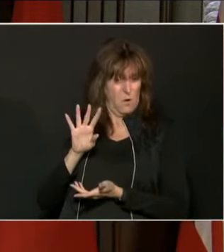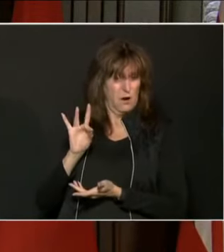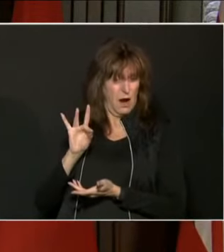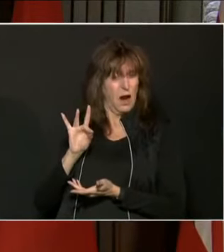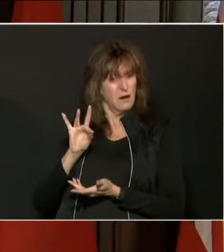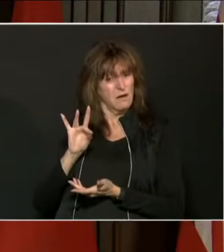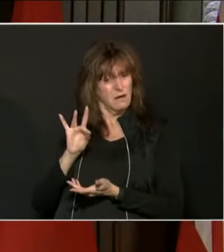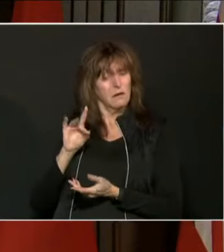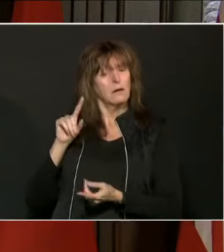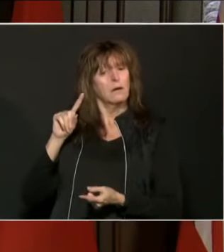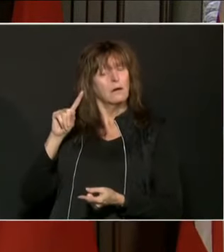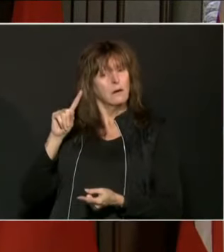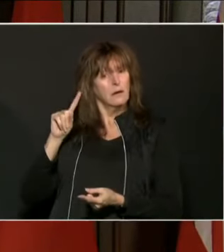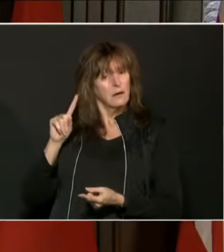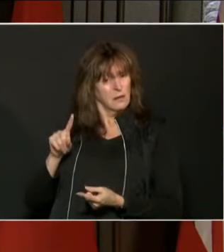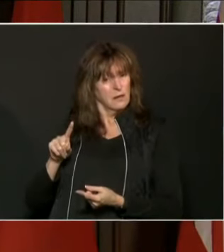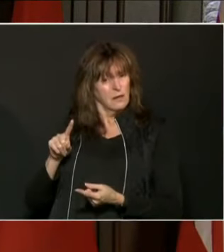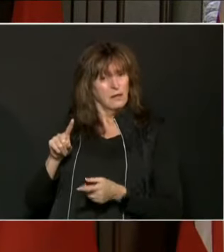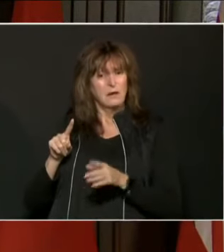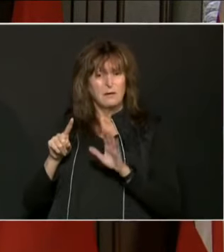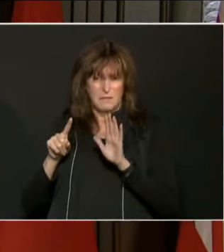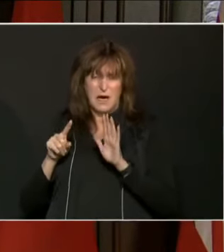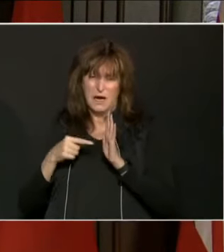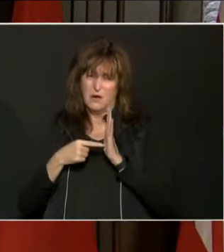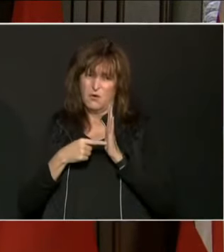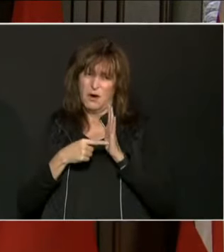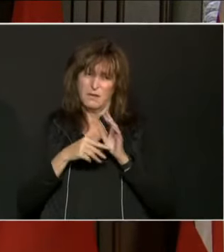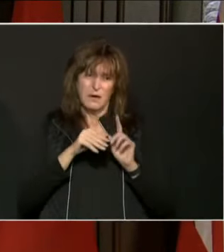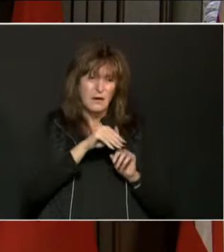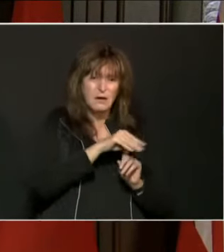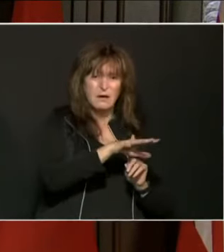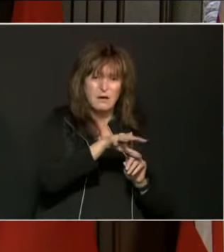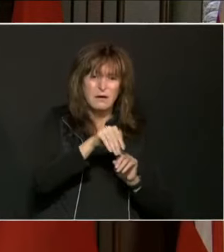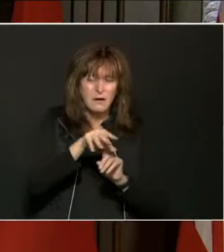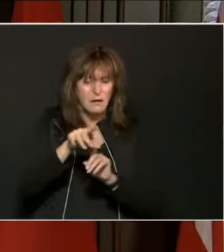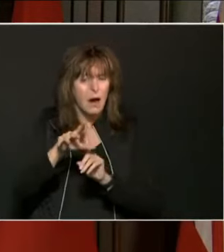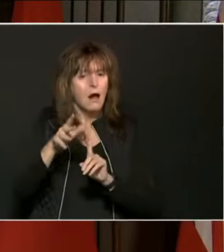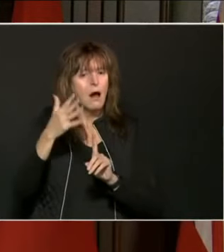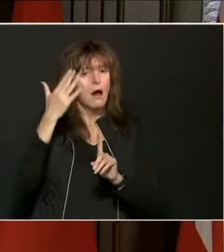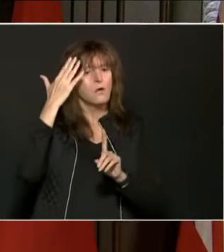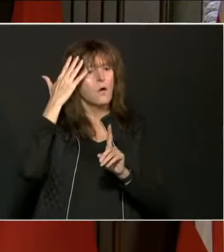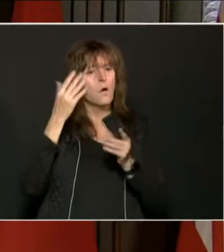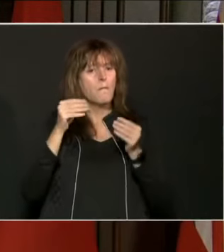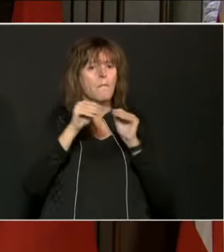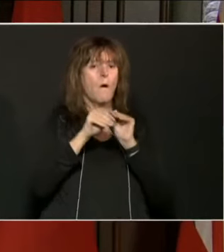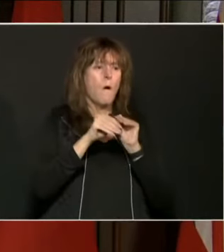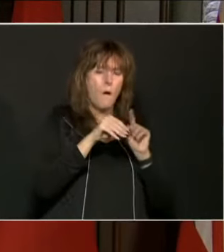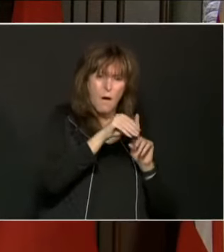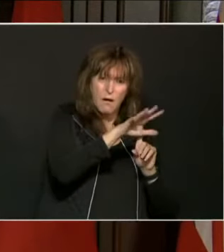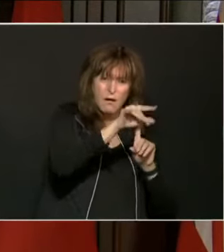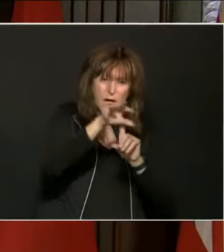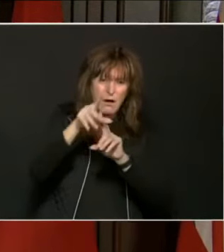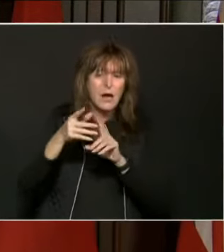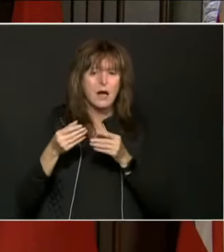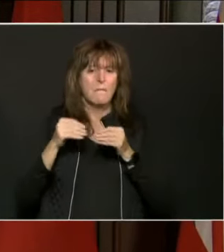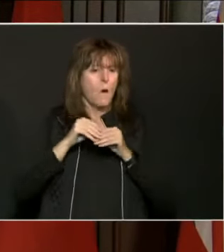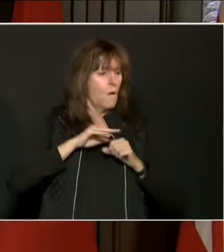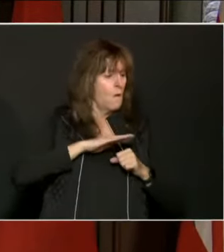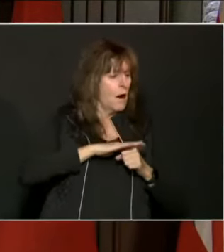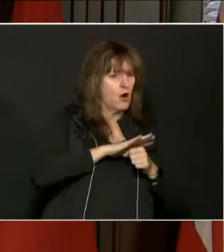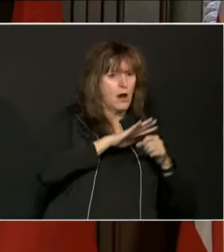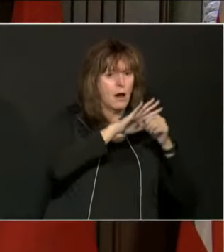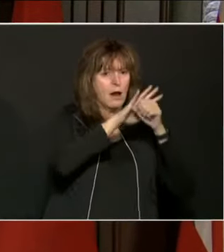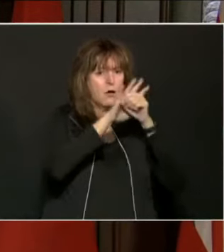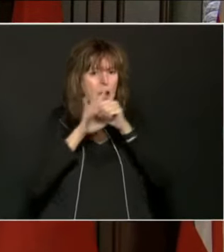have we seen more, but we've also seen them in multiple areas across the province. I remember early in the days when I was